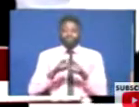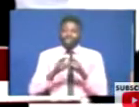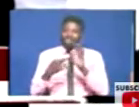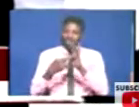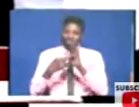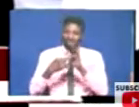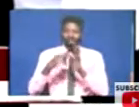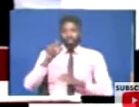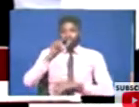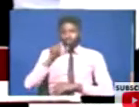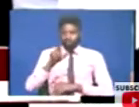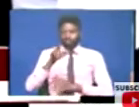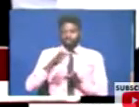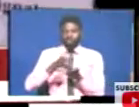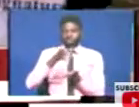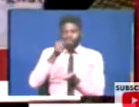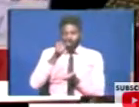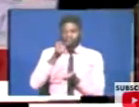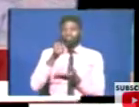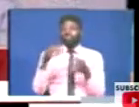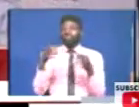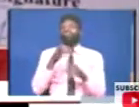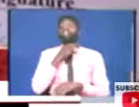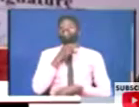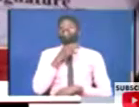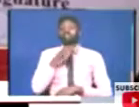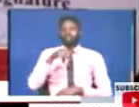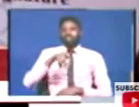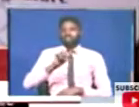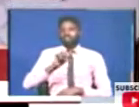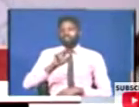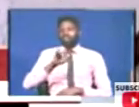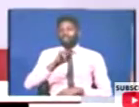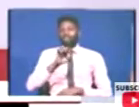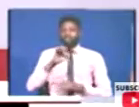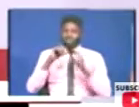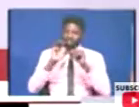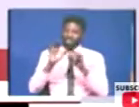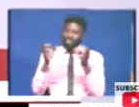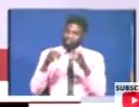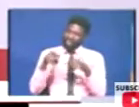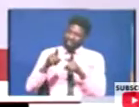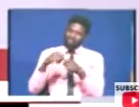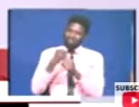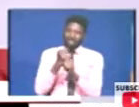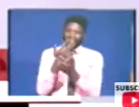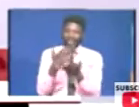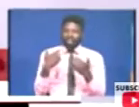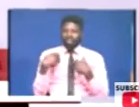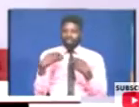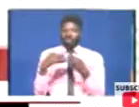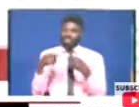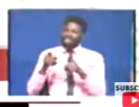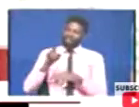Coastal Bottlers Pauline Moura alisema kampuni hiyo utengeneza bidhaa za plastiki na ni wajibu wao kuunga mkono mipango ya